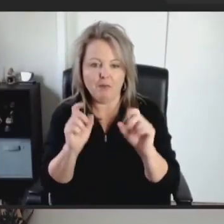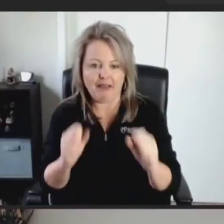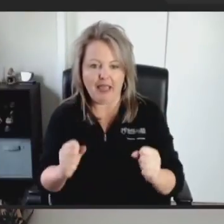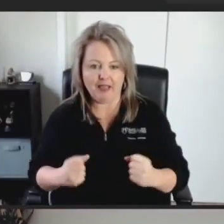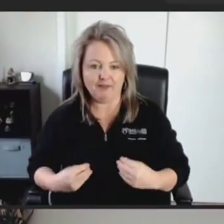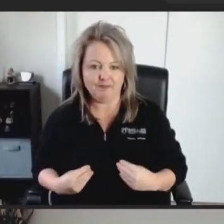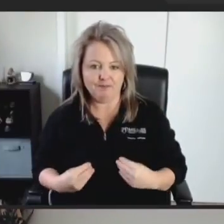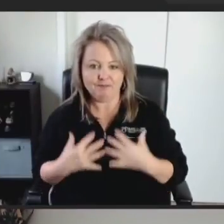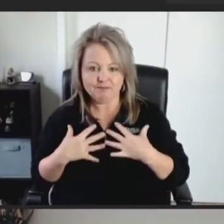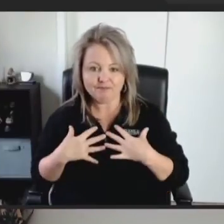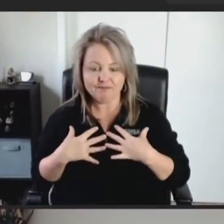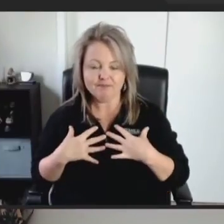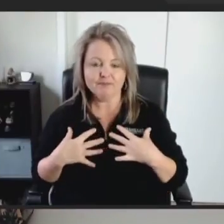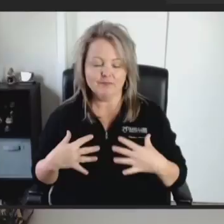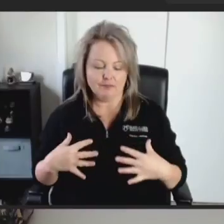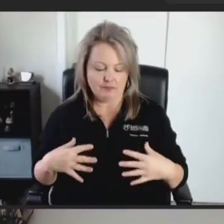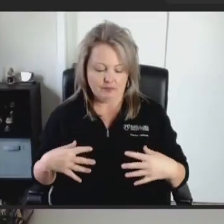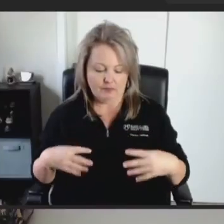hopeful that